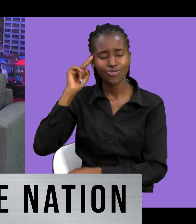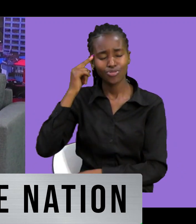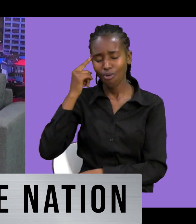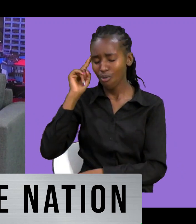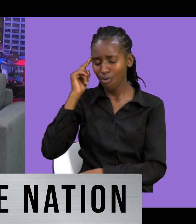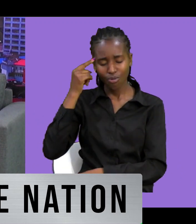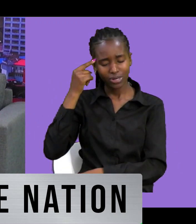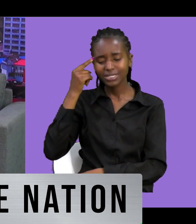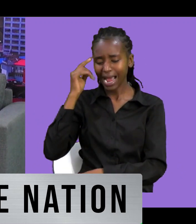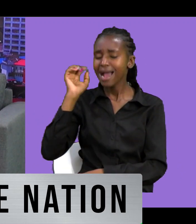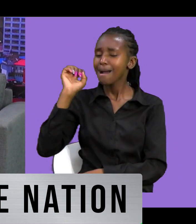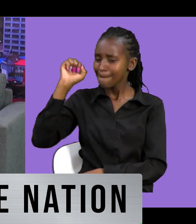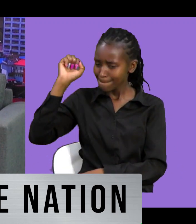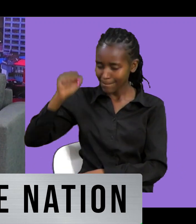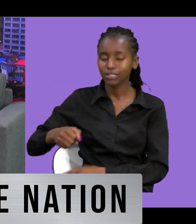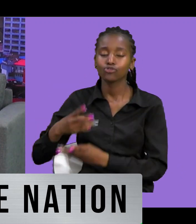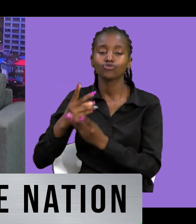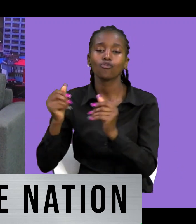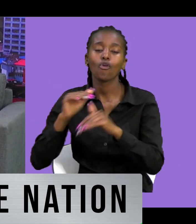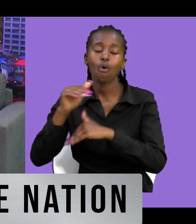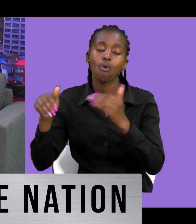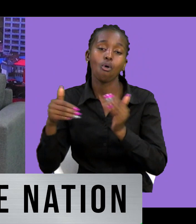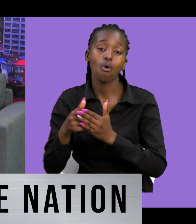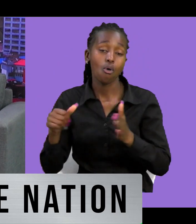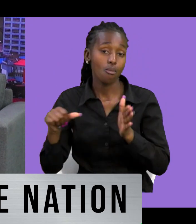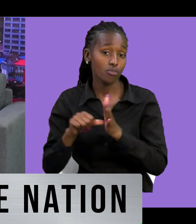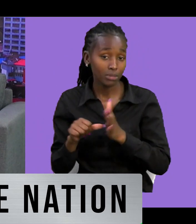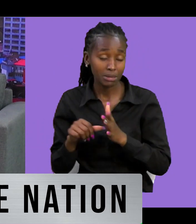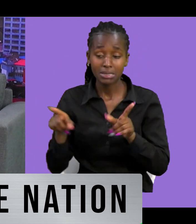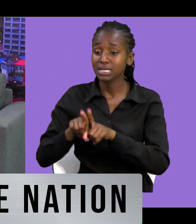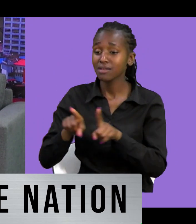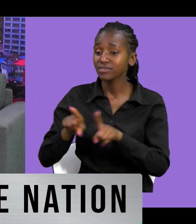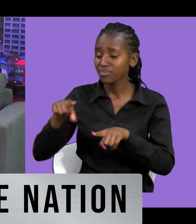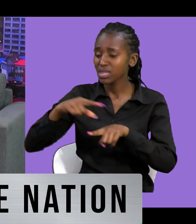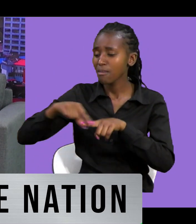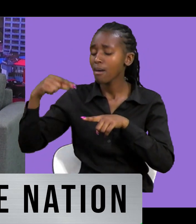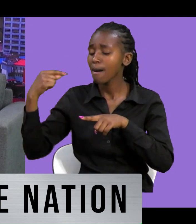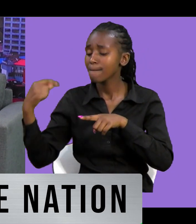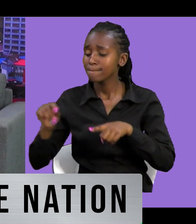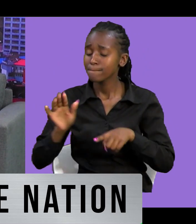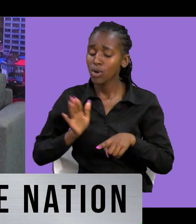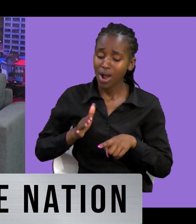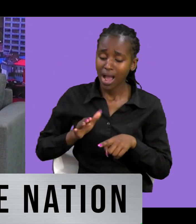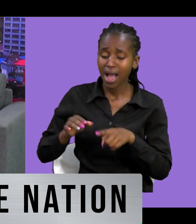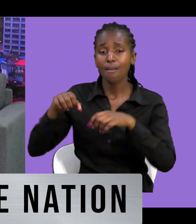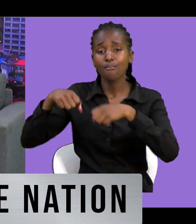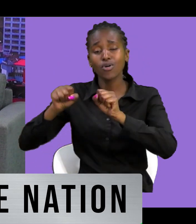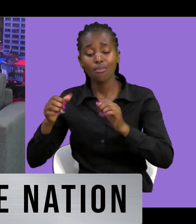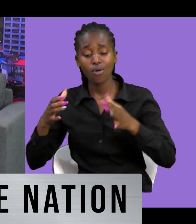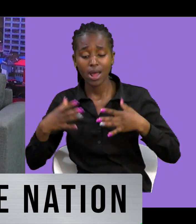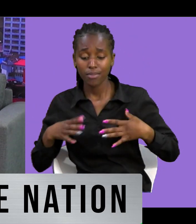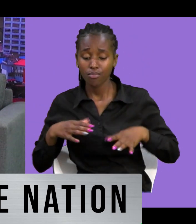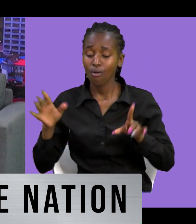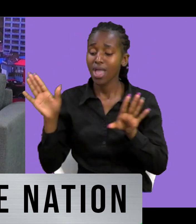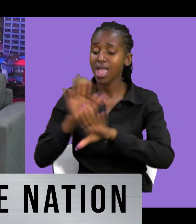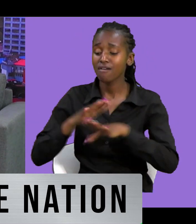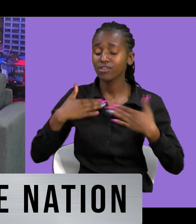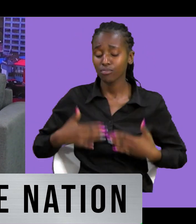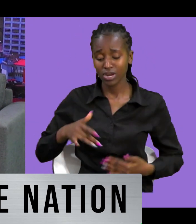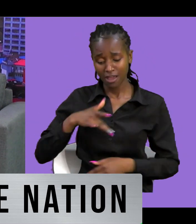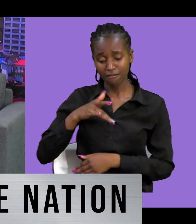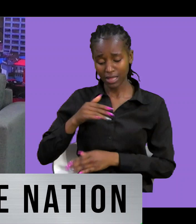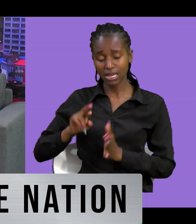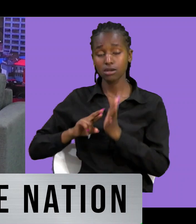ule mwananchi wa mashinani amefikiwa, the mamambogas, the bodabodas and the likes. Yes. But now you come and you find that these